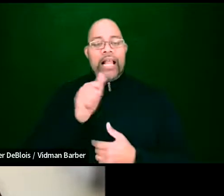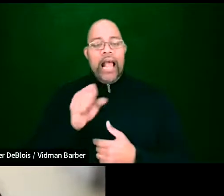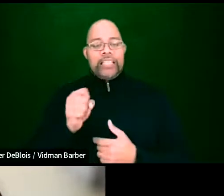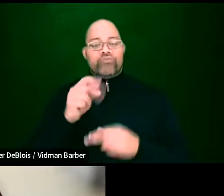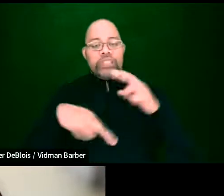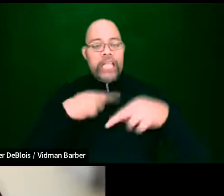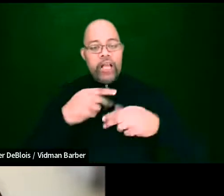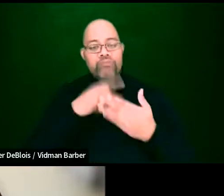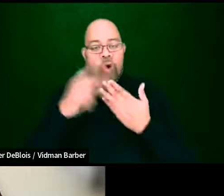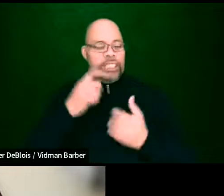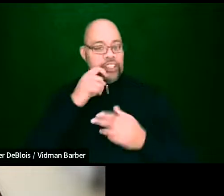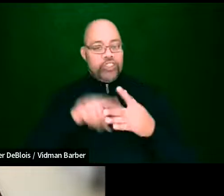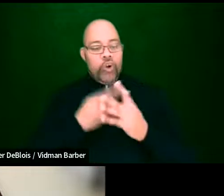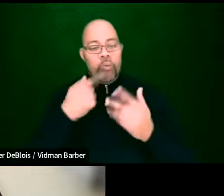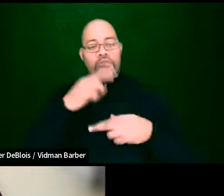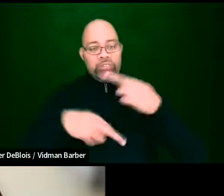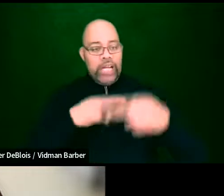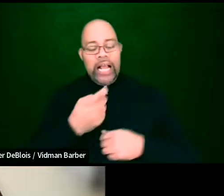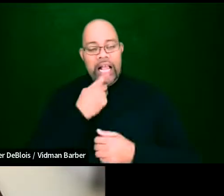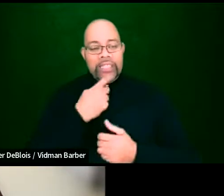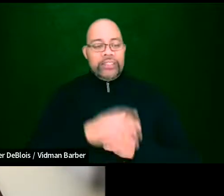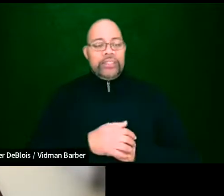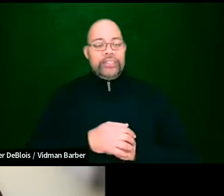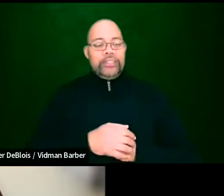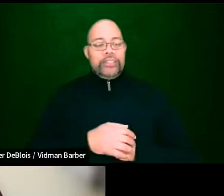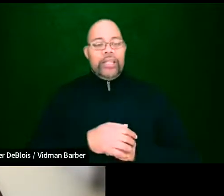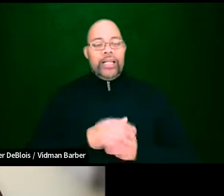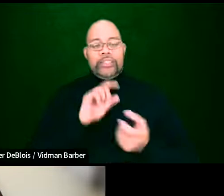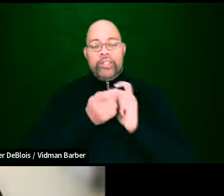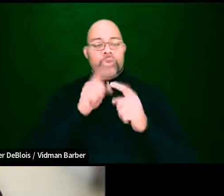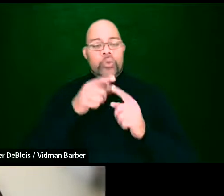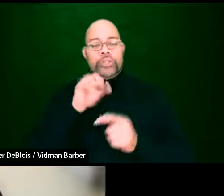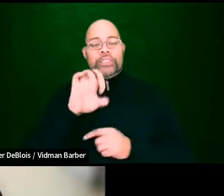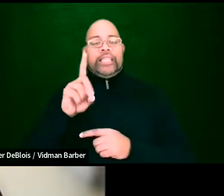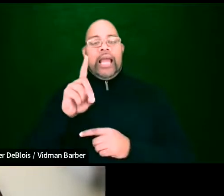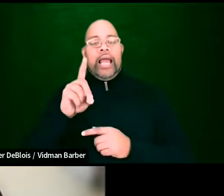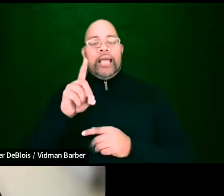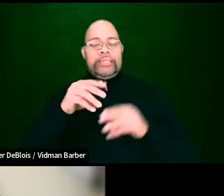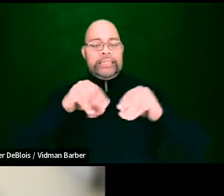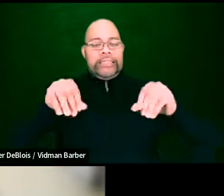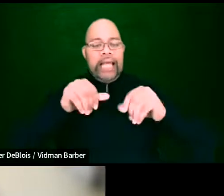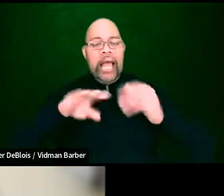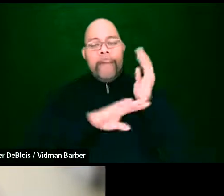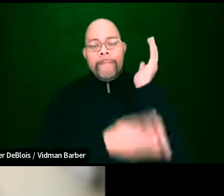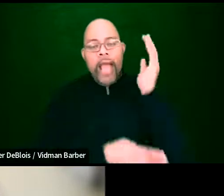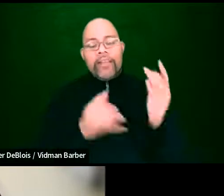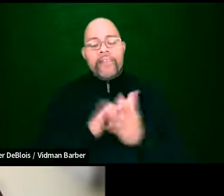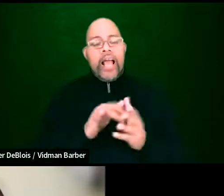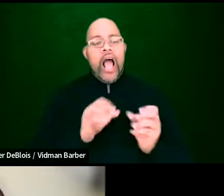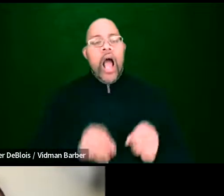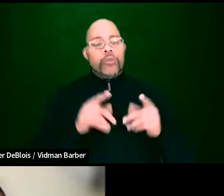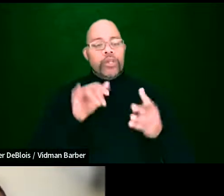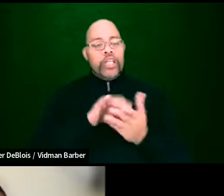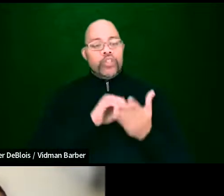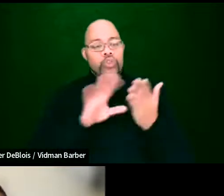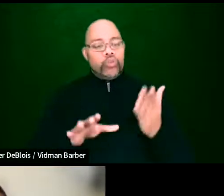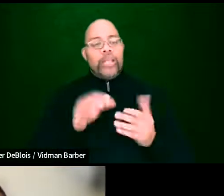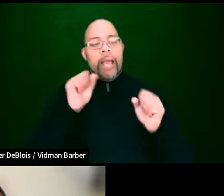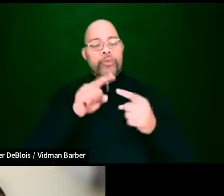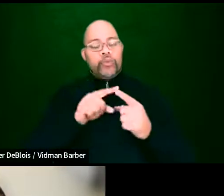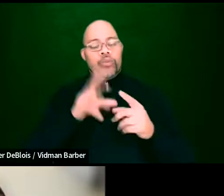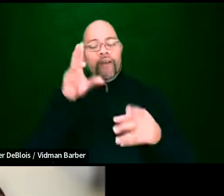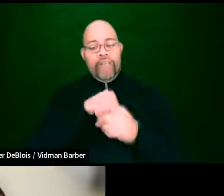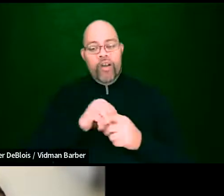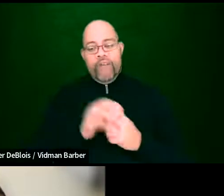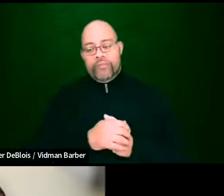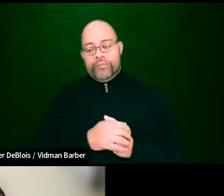program that just started. So we're recycling glass beverage bottles and turning it into sandbags. And these are opportunities that the students are able to get